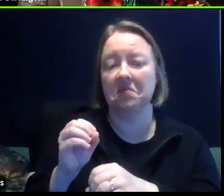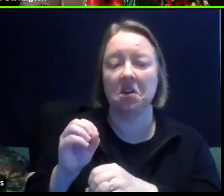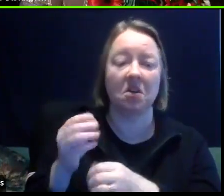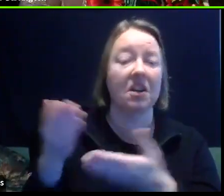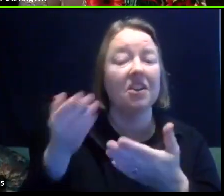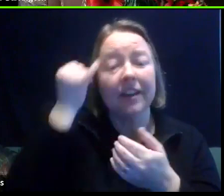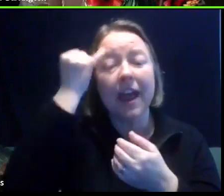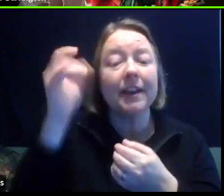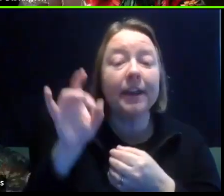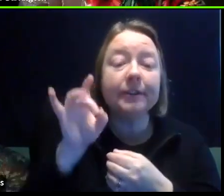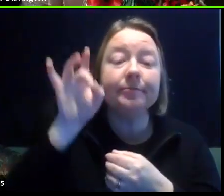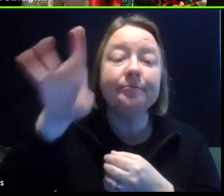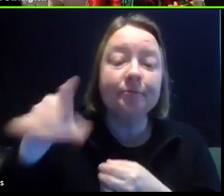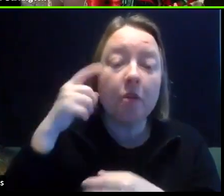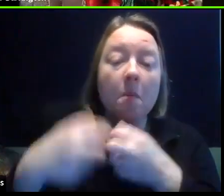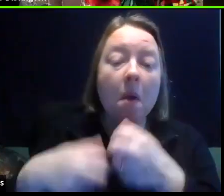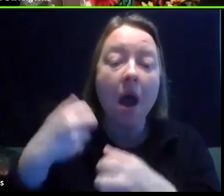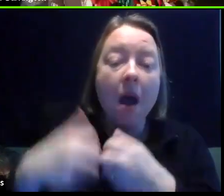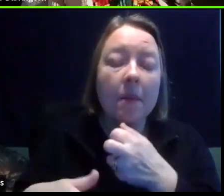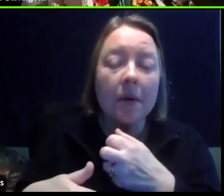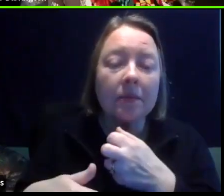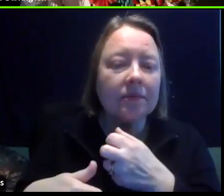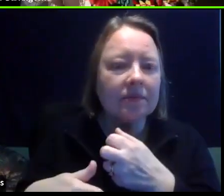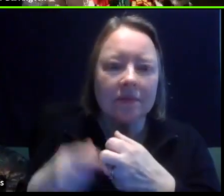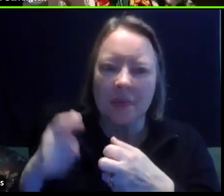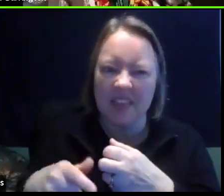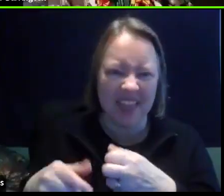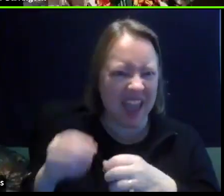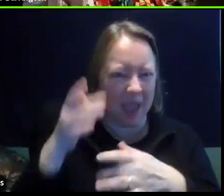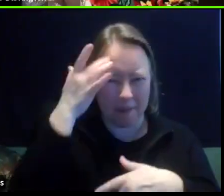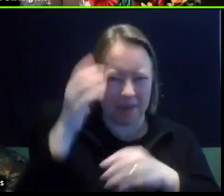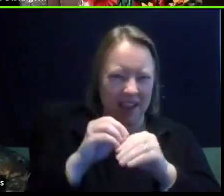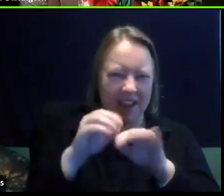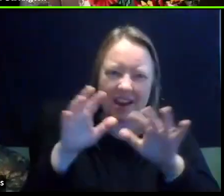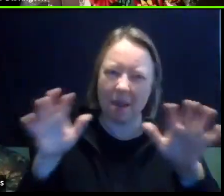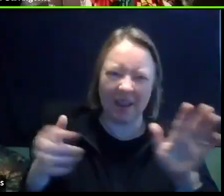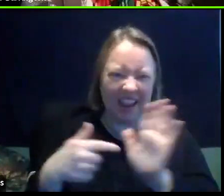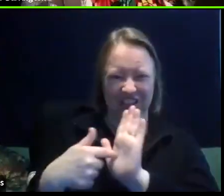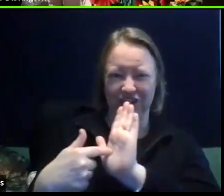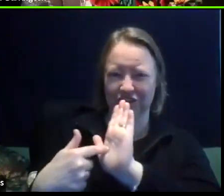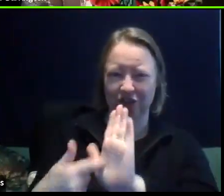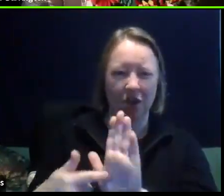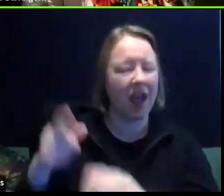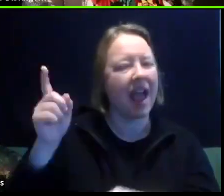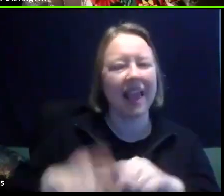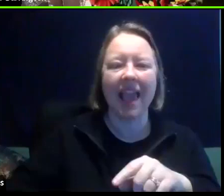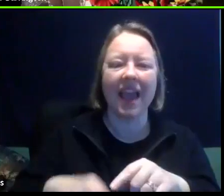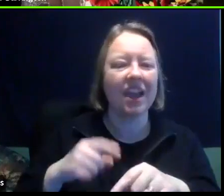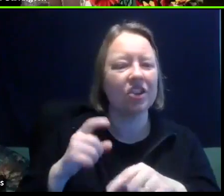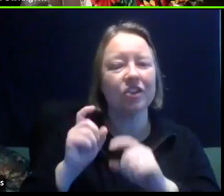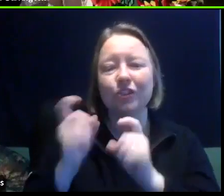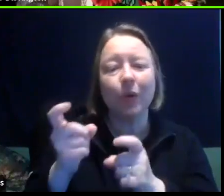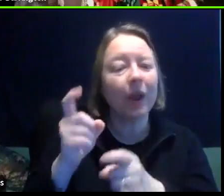it. And that's what the pandemic has done. It has ripped that Band-Aid off. I can't just throw a dollar at it. I can't